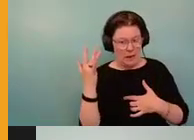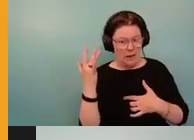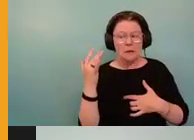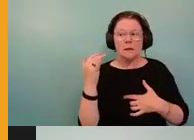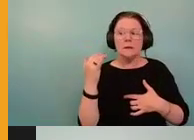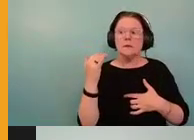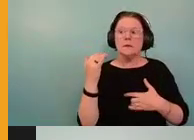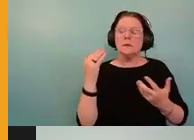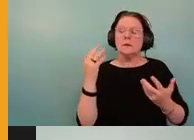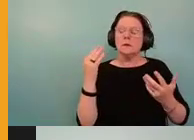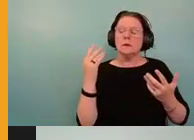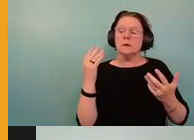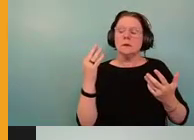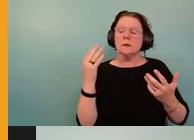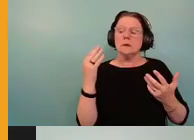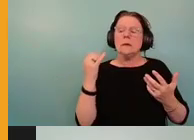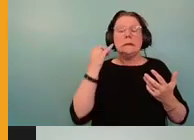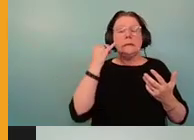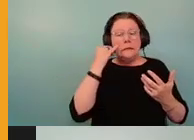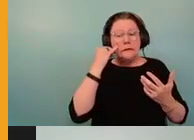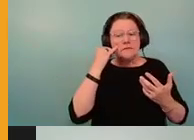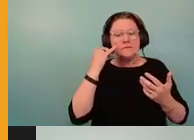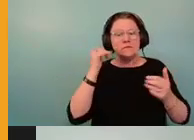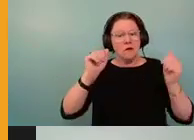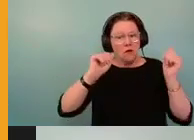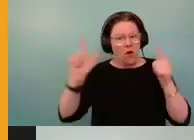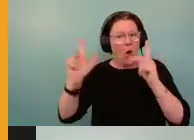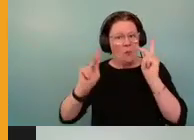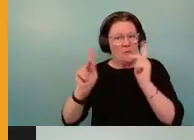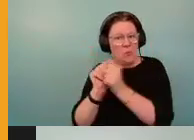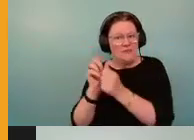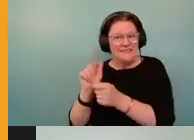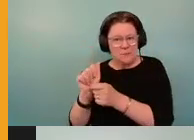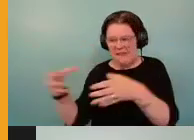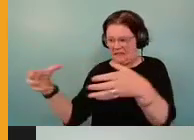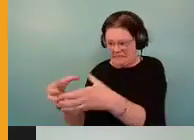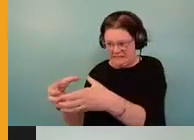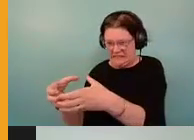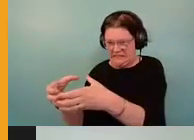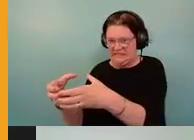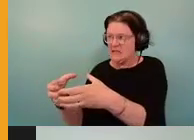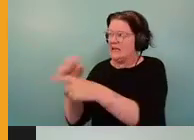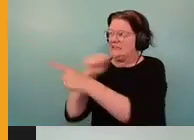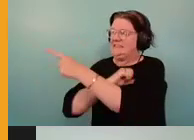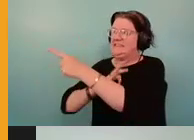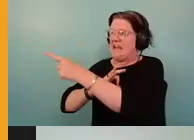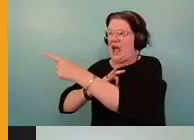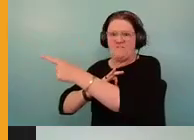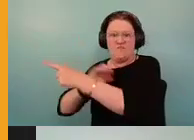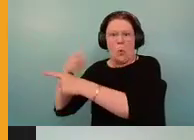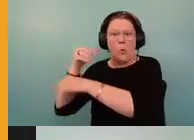population of people with disabilities and only seen by the people who work there, then